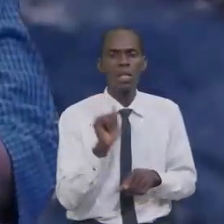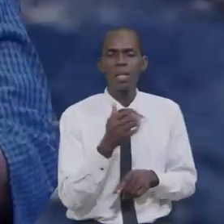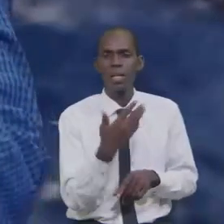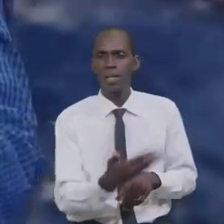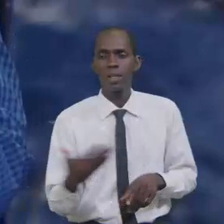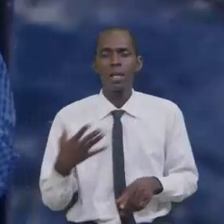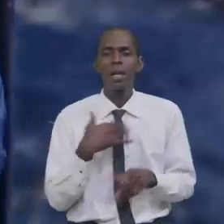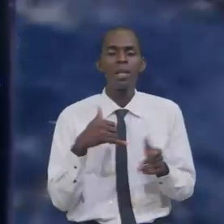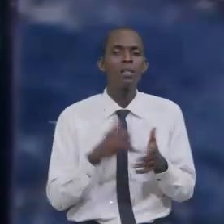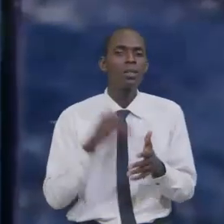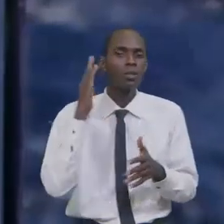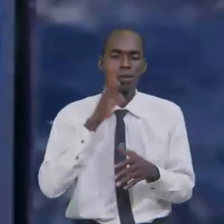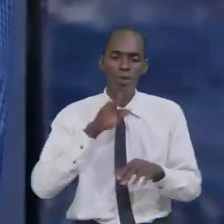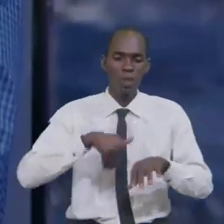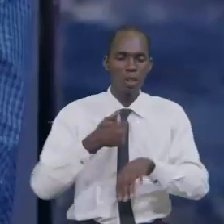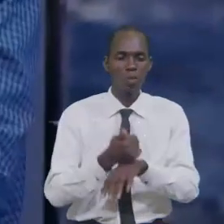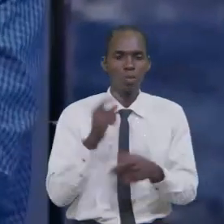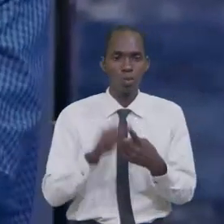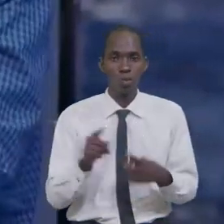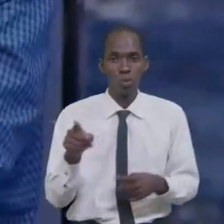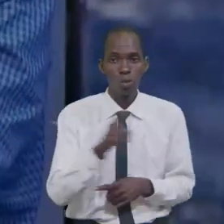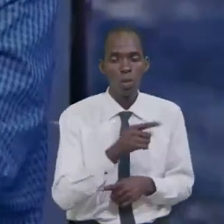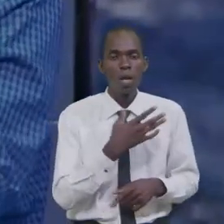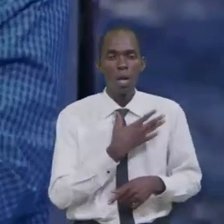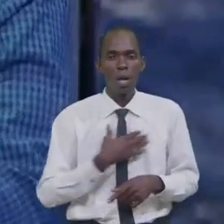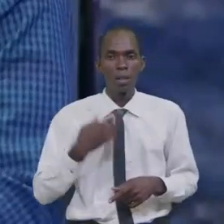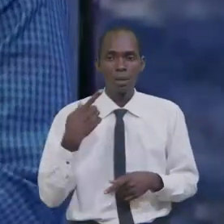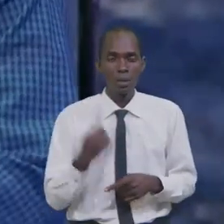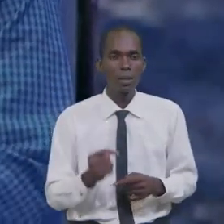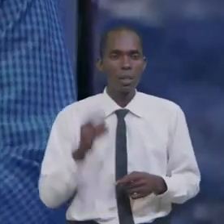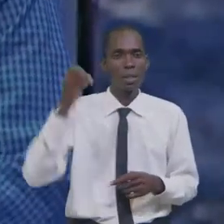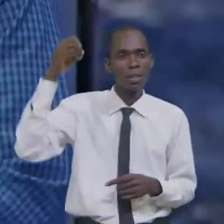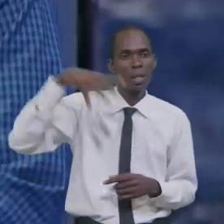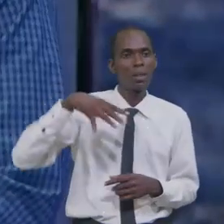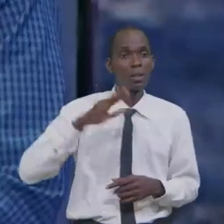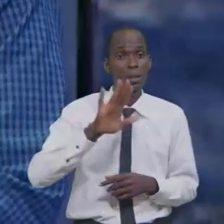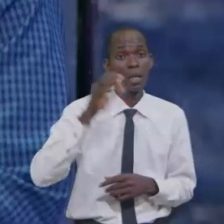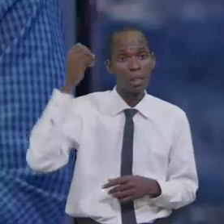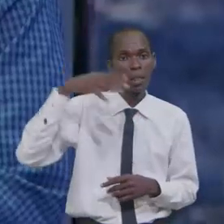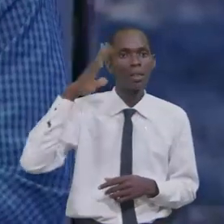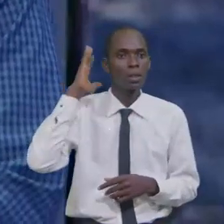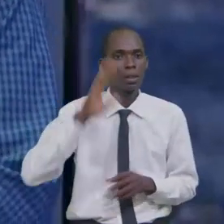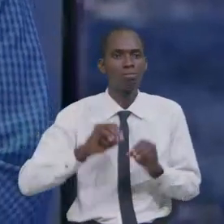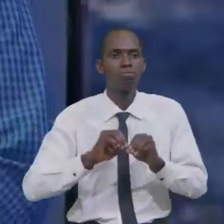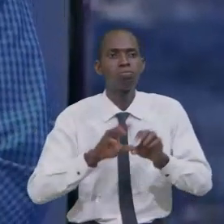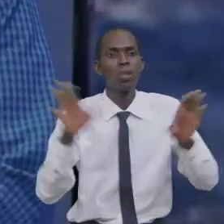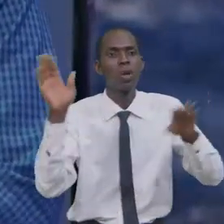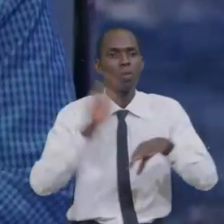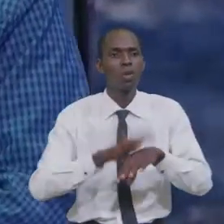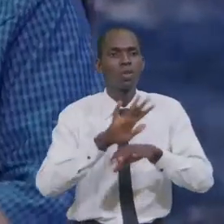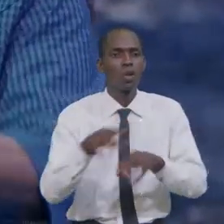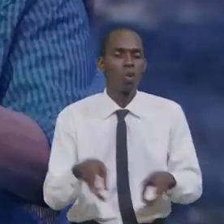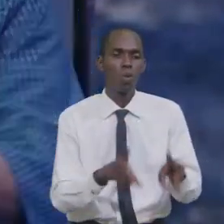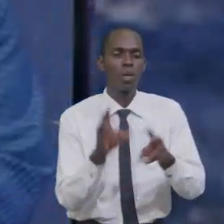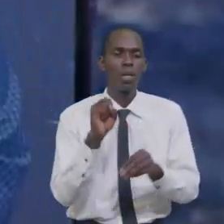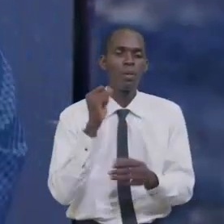it shall be established unto thee, and the light shall shine upon thy